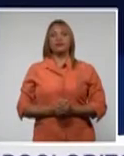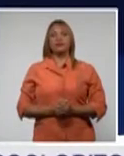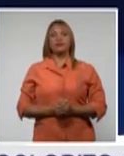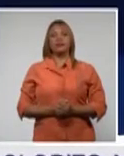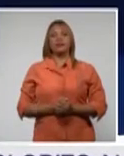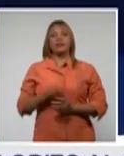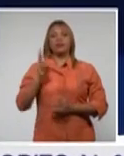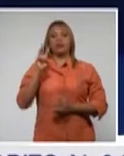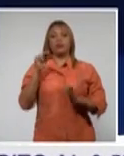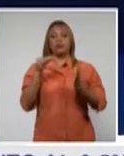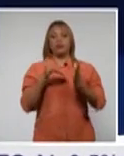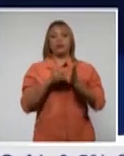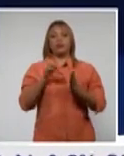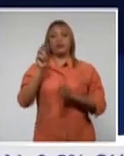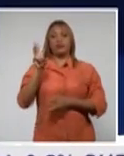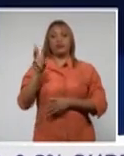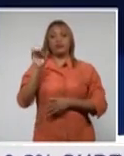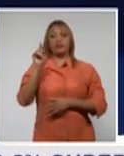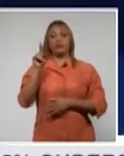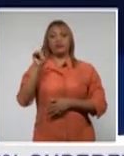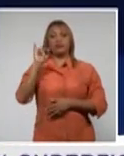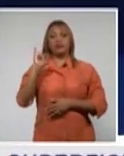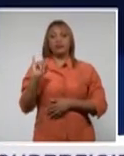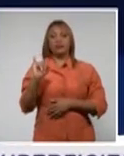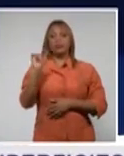To summarize, of the